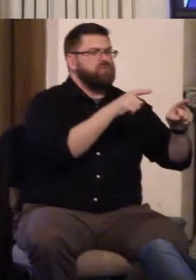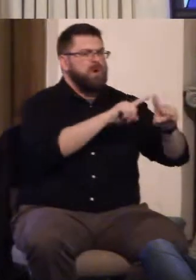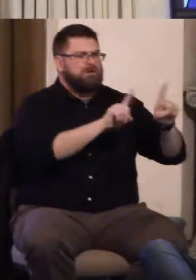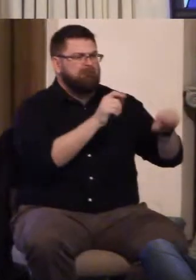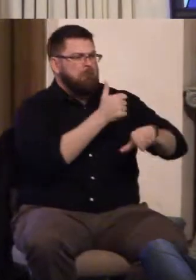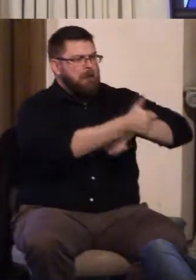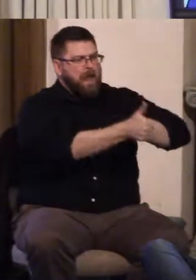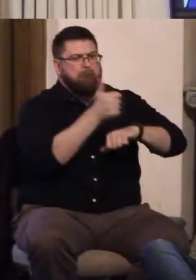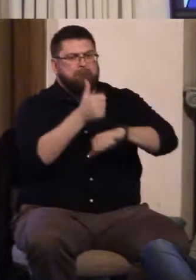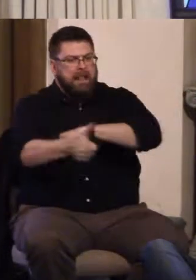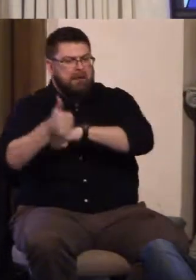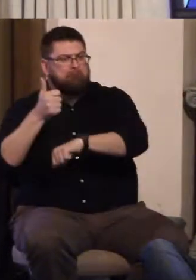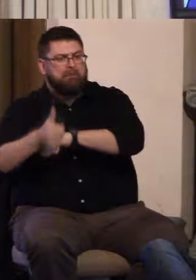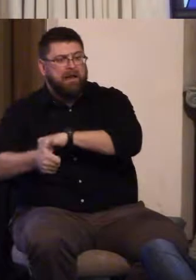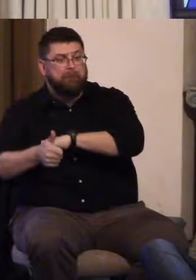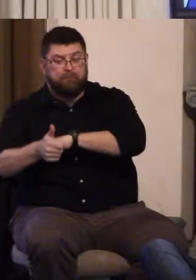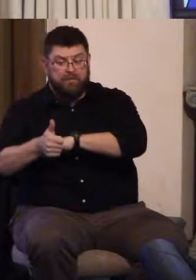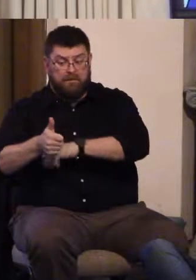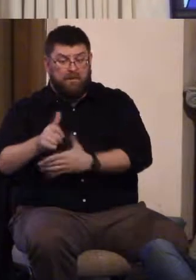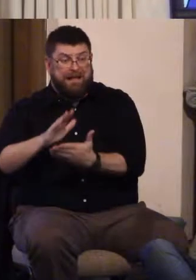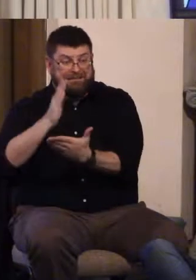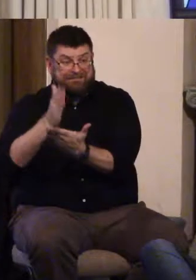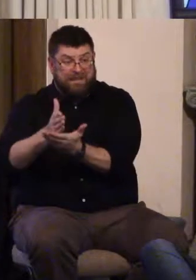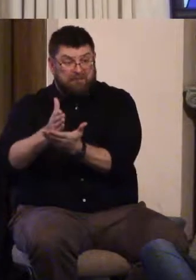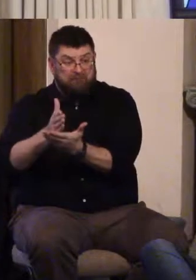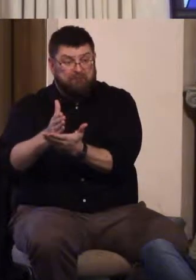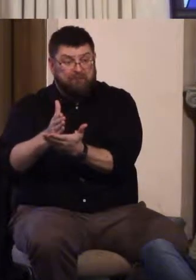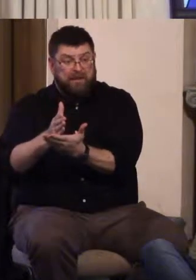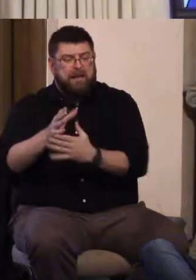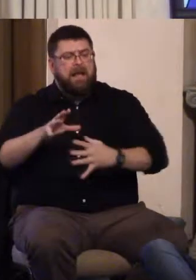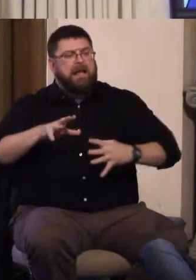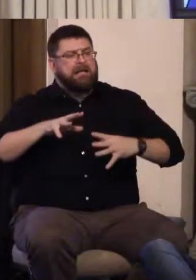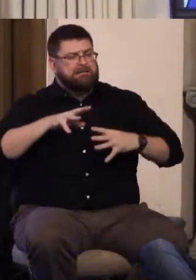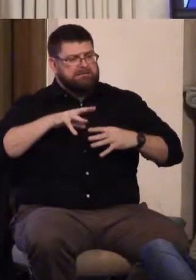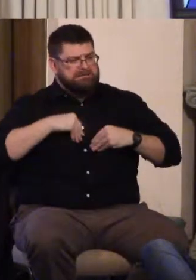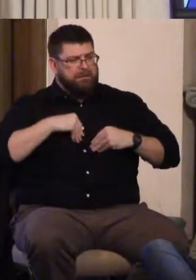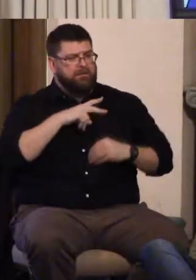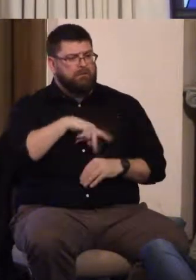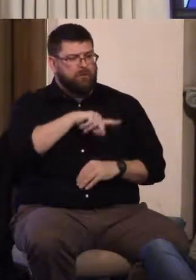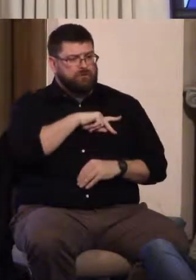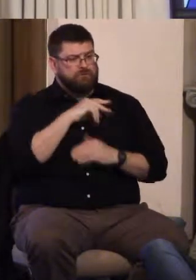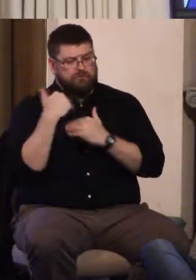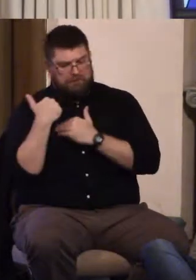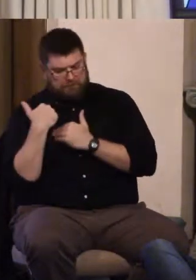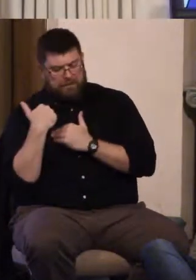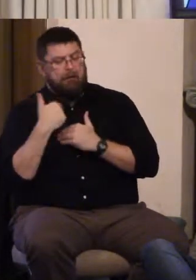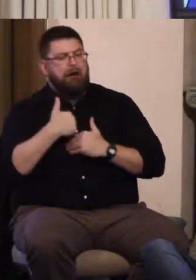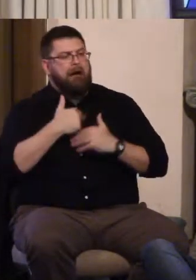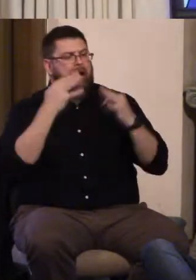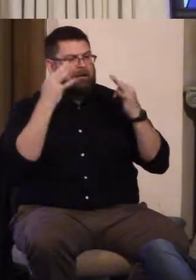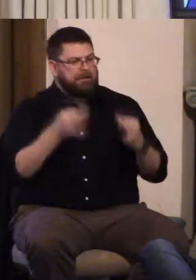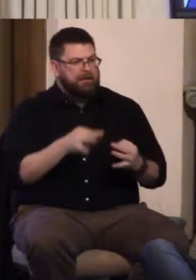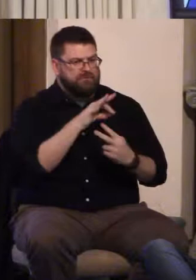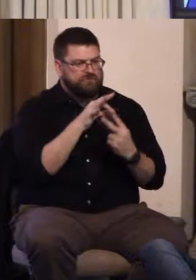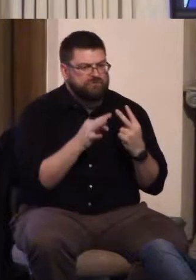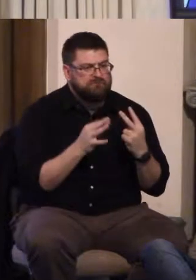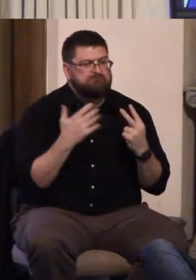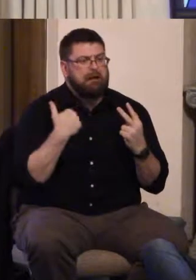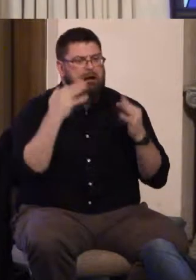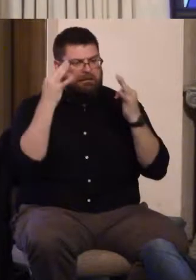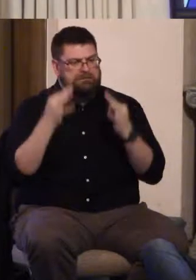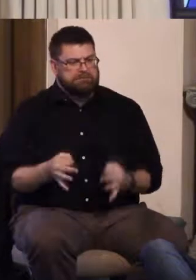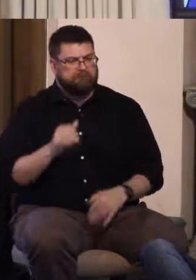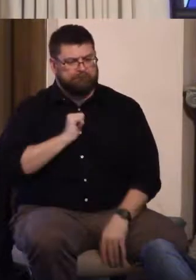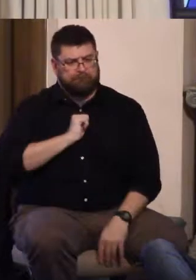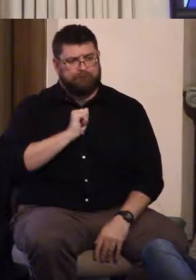and blaming, and take personal responsibility to realize that I am at choice. I get to choose how I'm